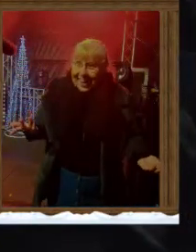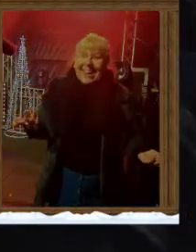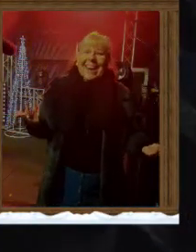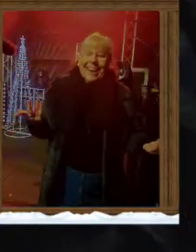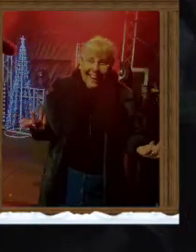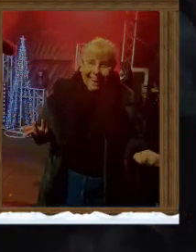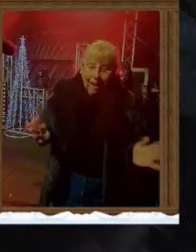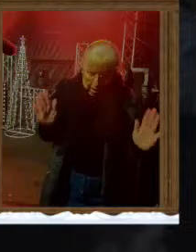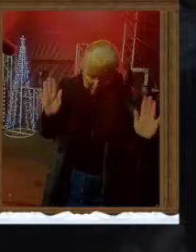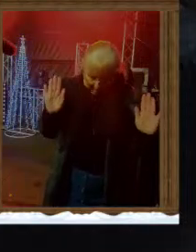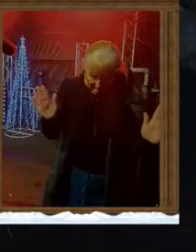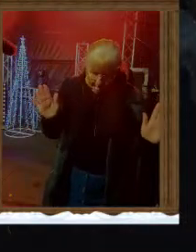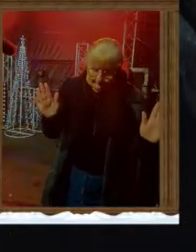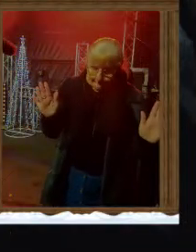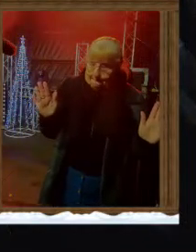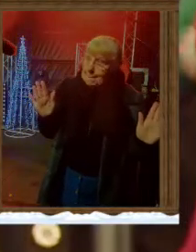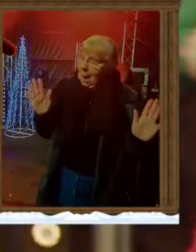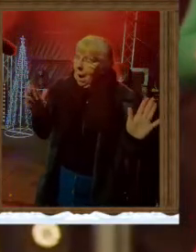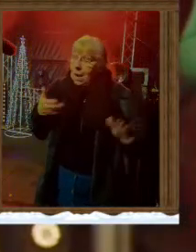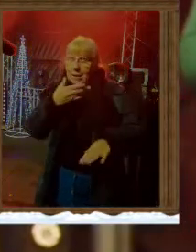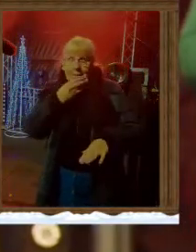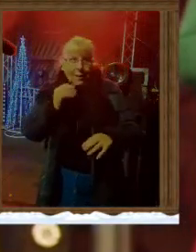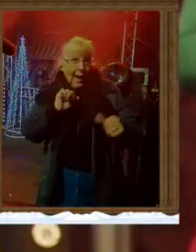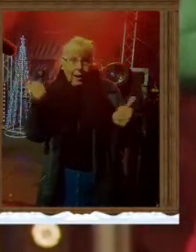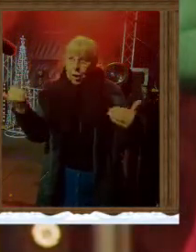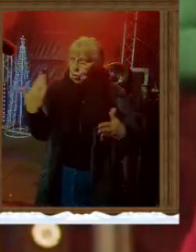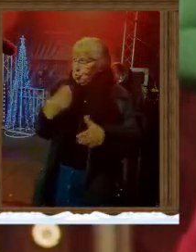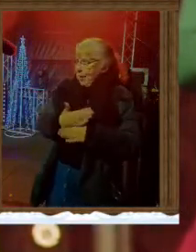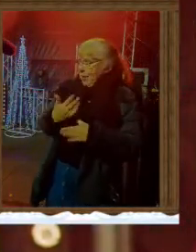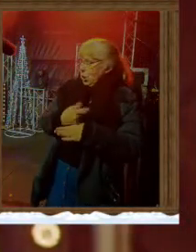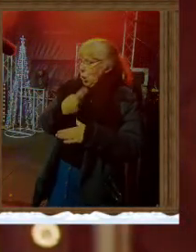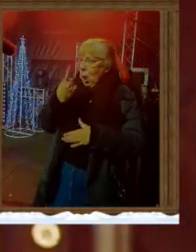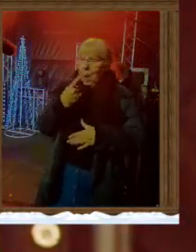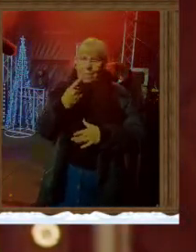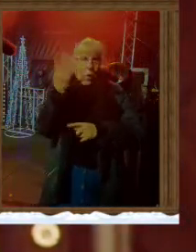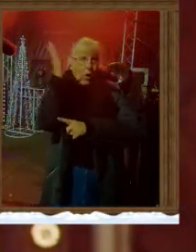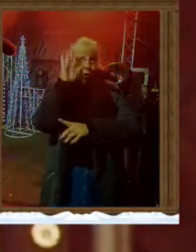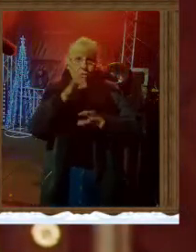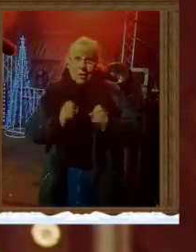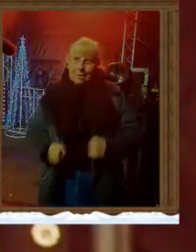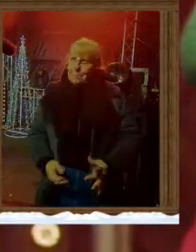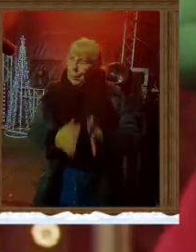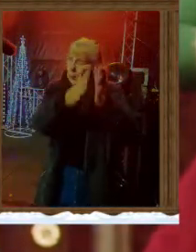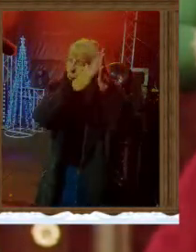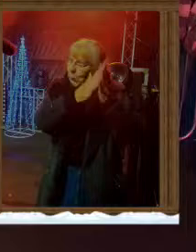Yeah. Hey, didn't Santa do a great job lighting up the tree?